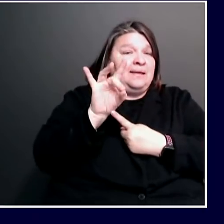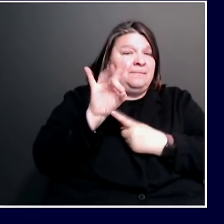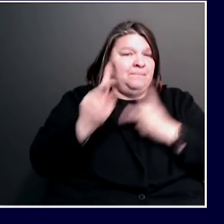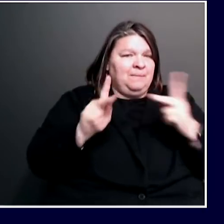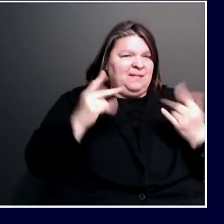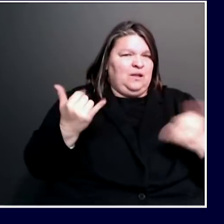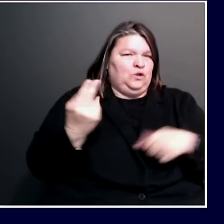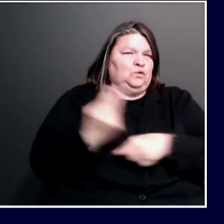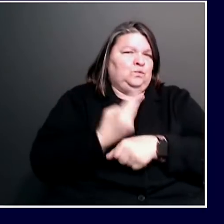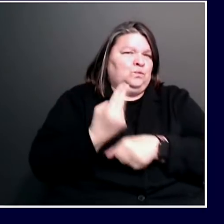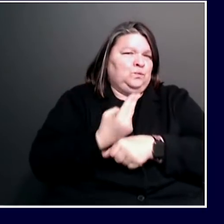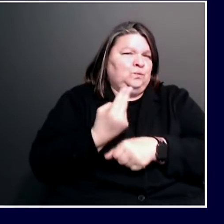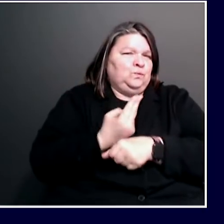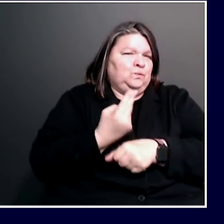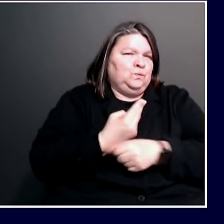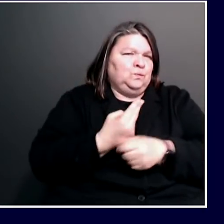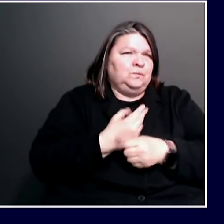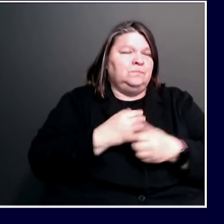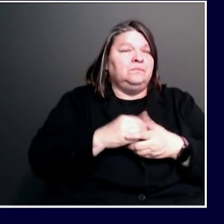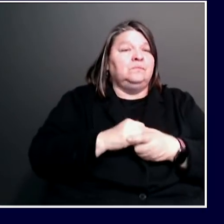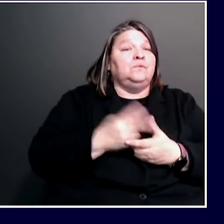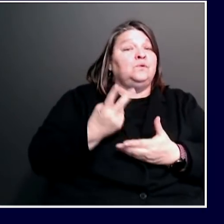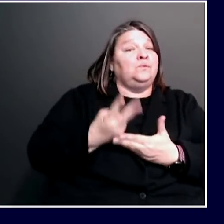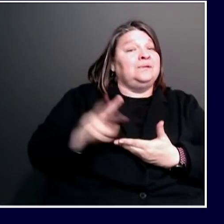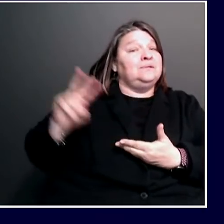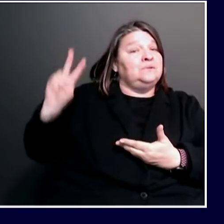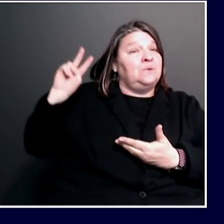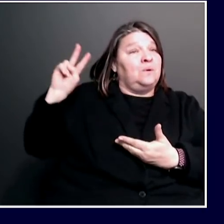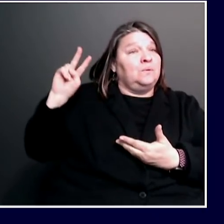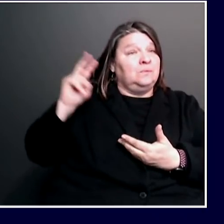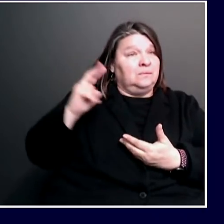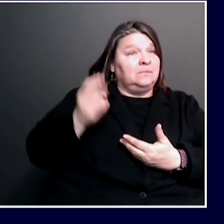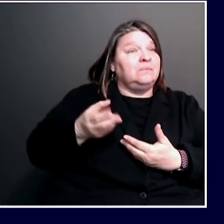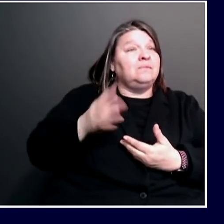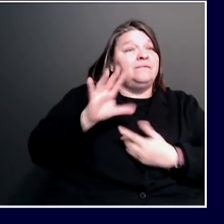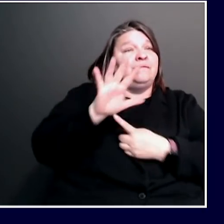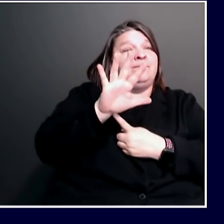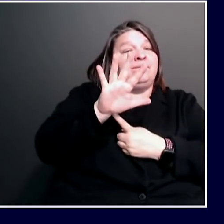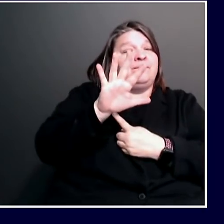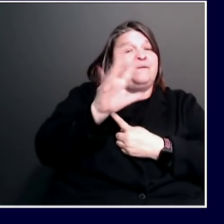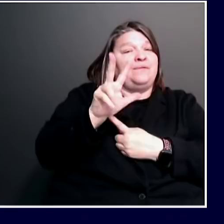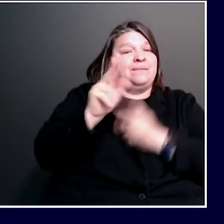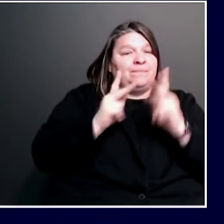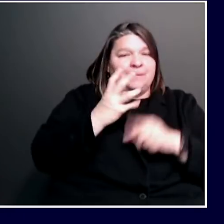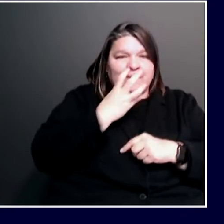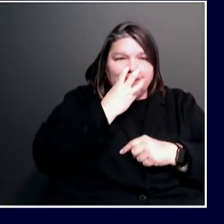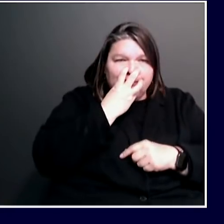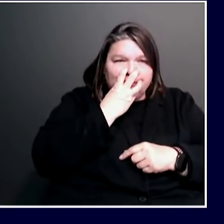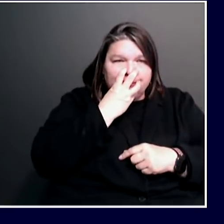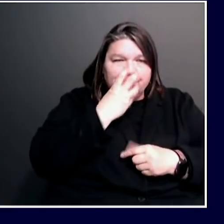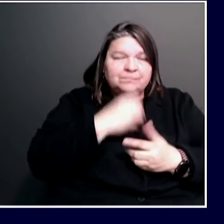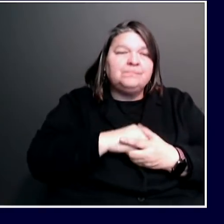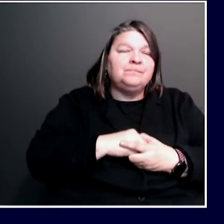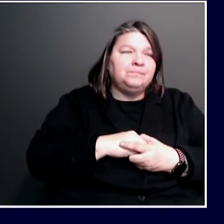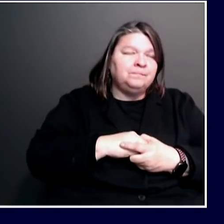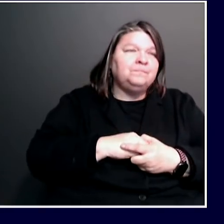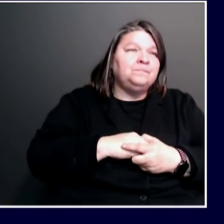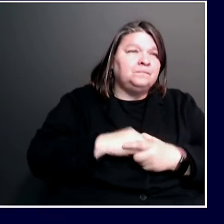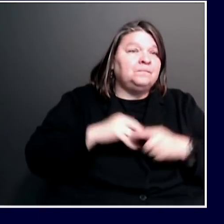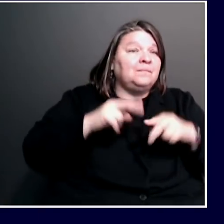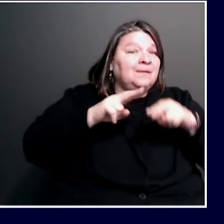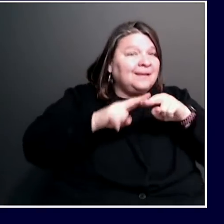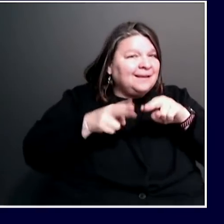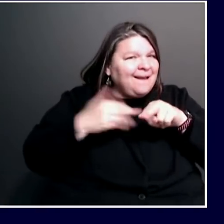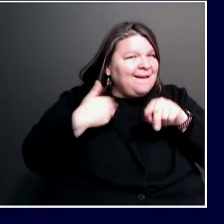COVID-19, whereas 2 weeks ago, that number stood at 53. Now, these reductions in hospitalizations